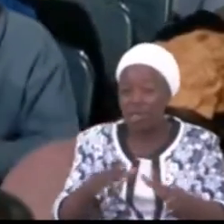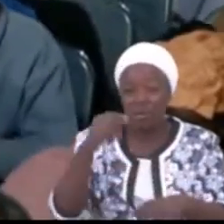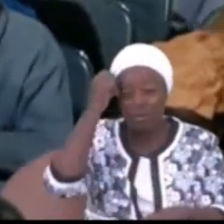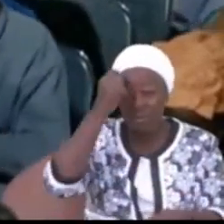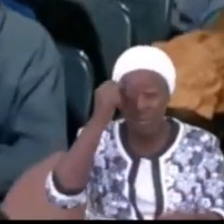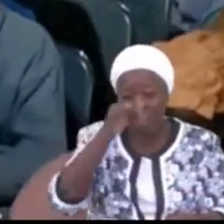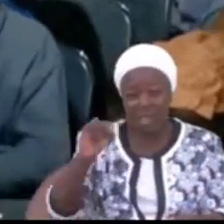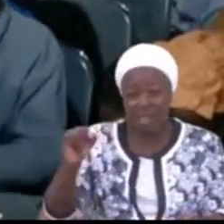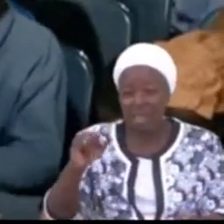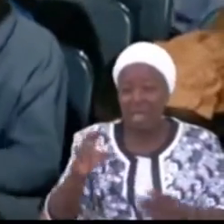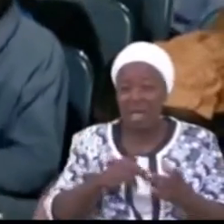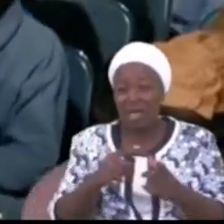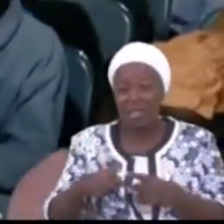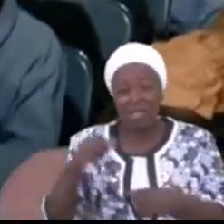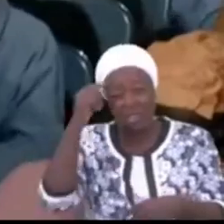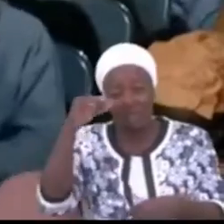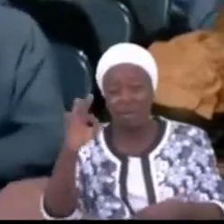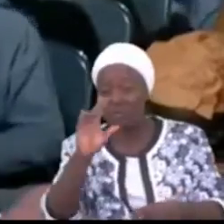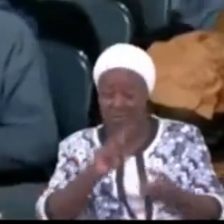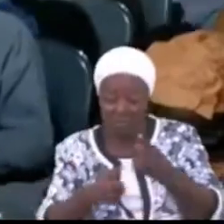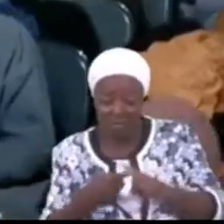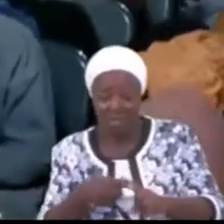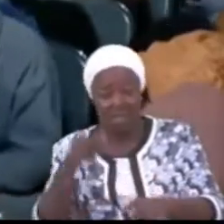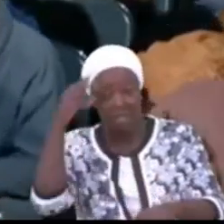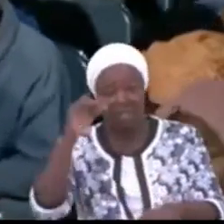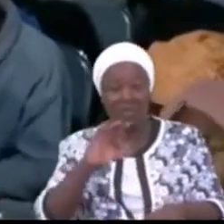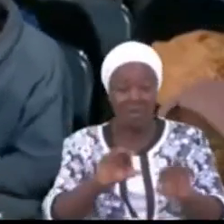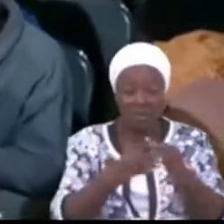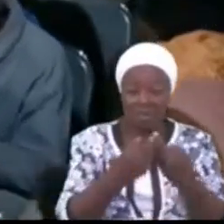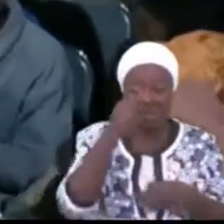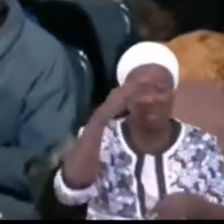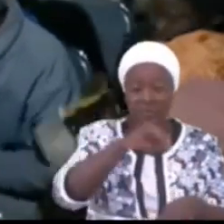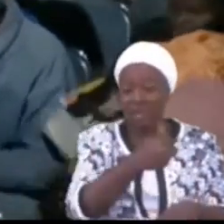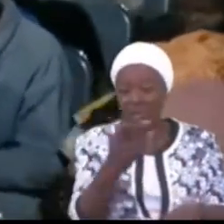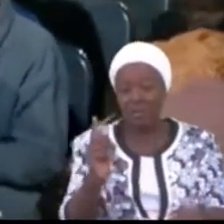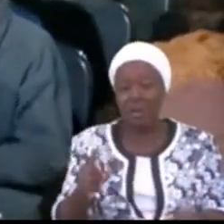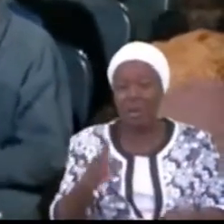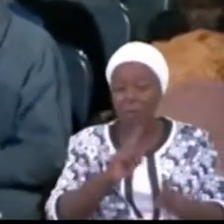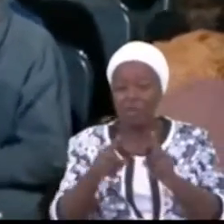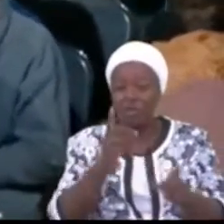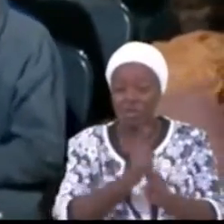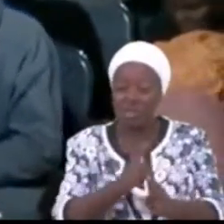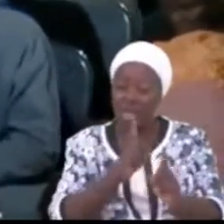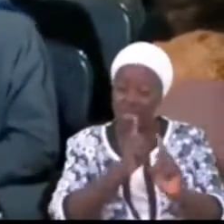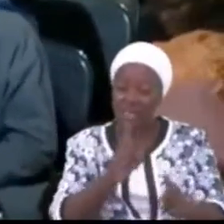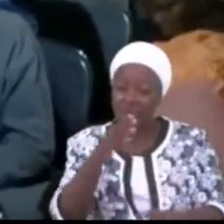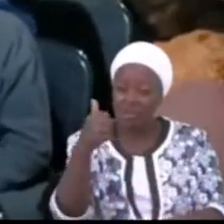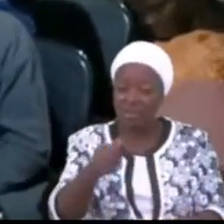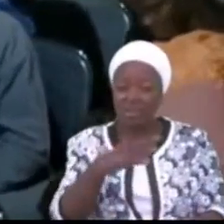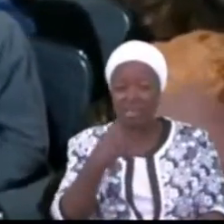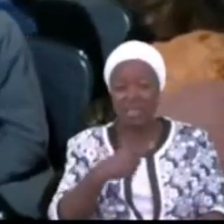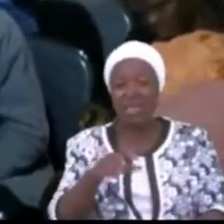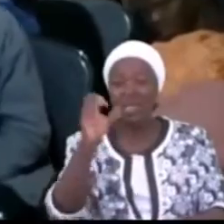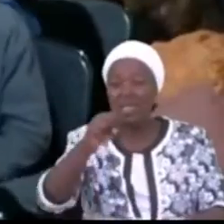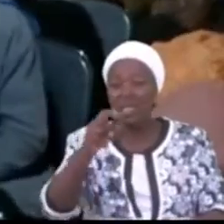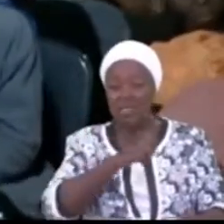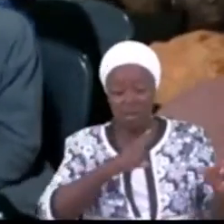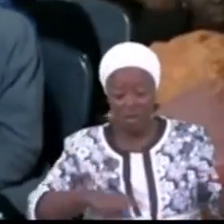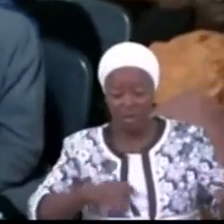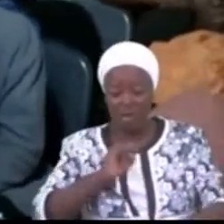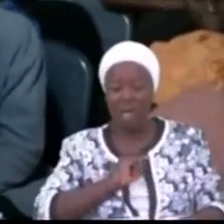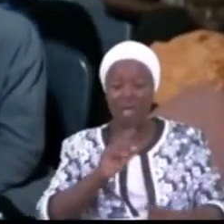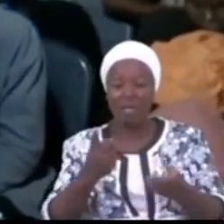and blood, and you say, yes, Lord, I come. I hand over my life, sinful